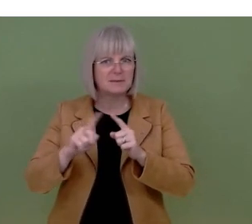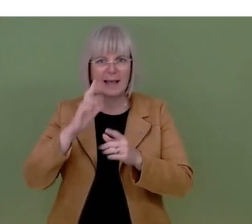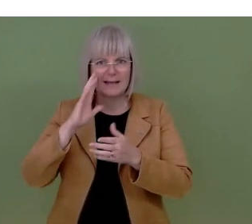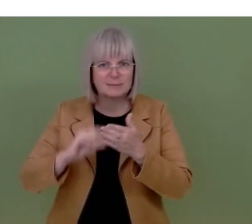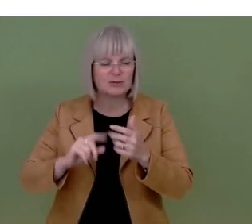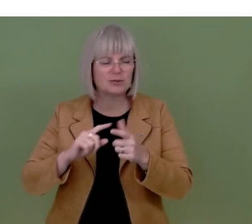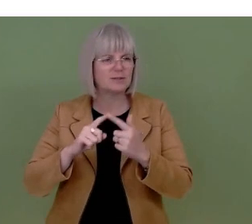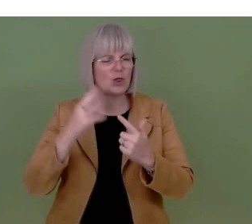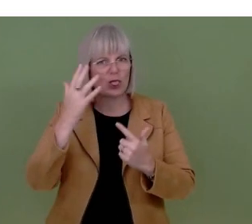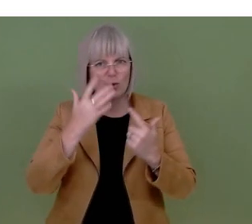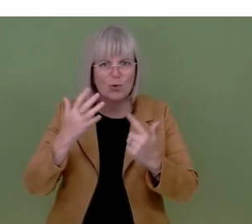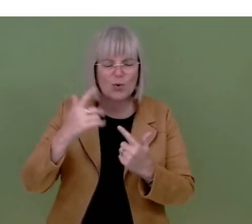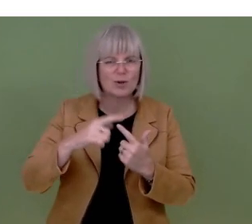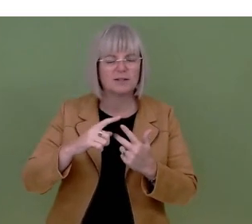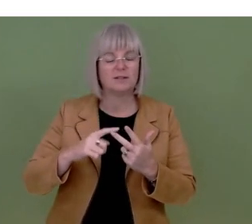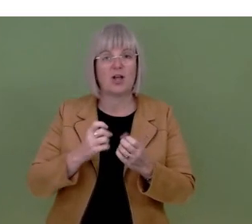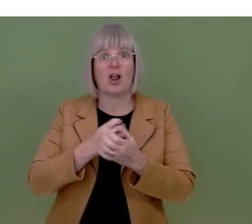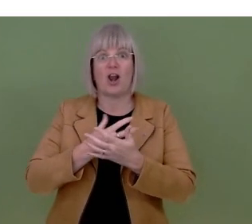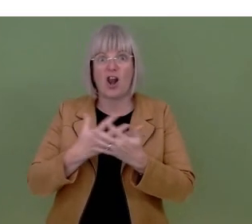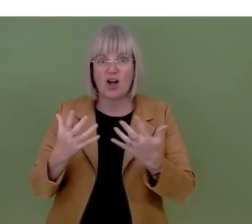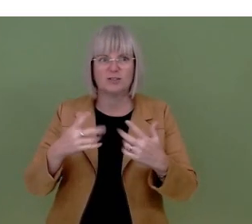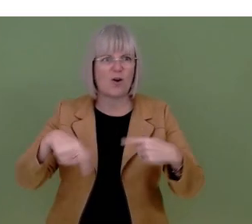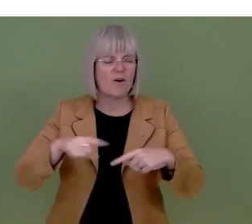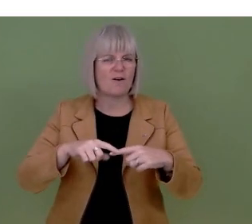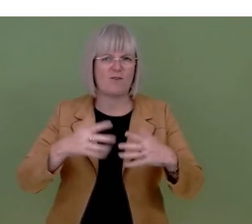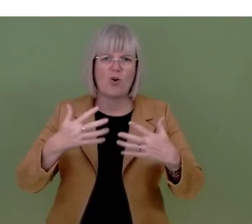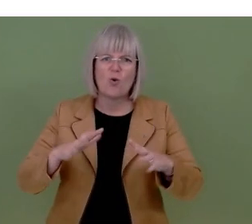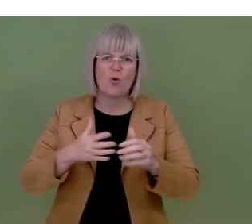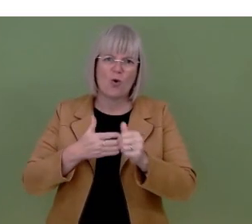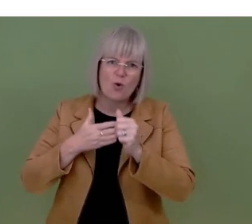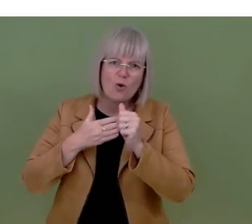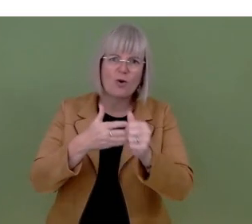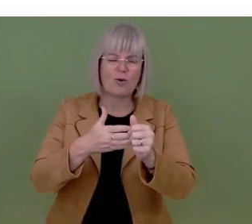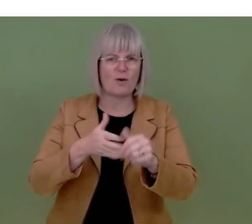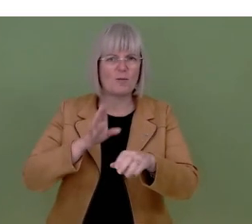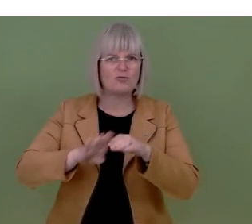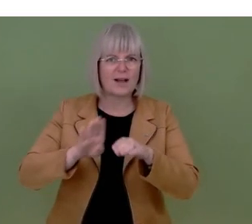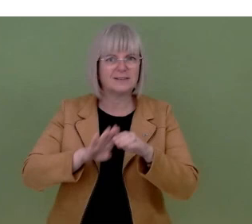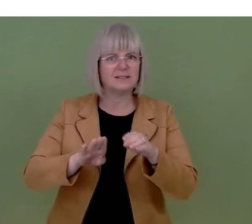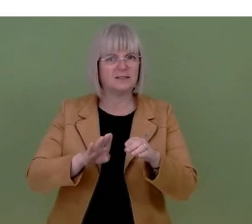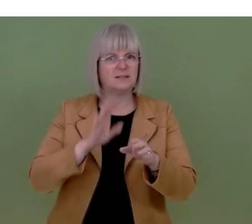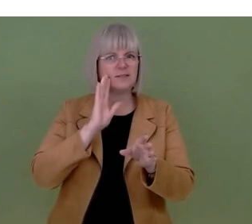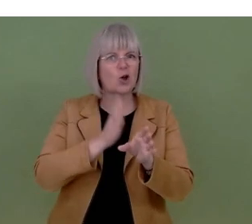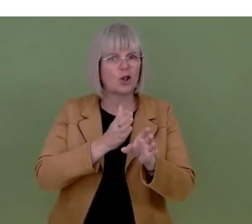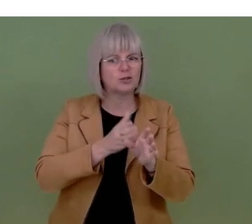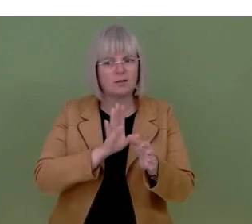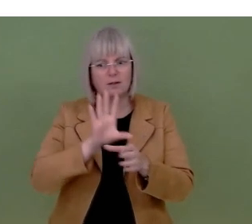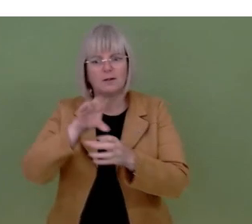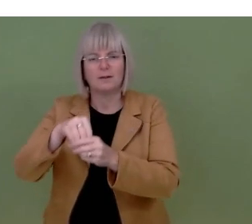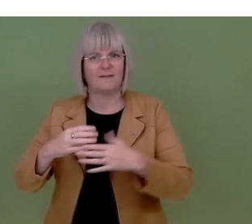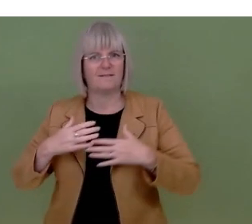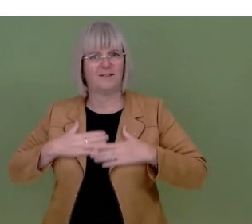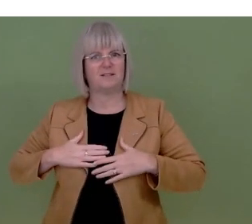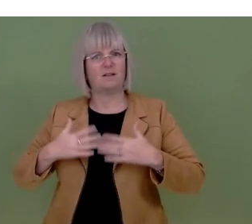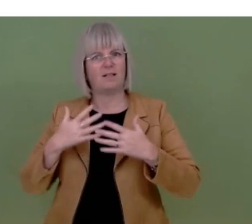really a lot of trailblazing that's happening in psychological practice applied to physical healthcare. I just want to spend a few moments